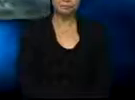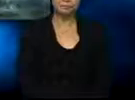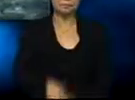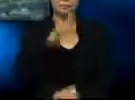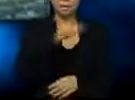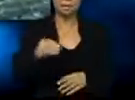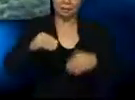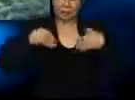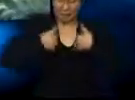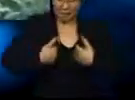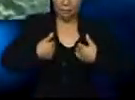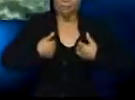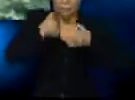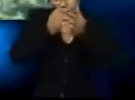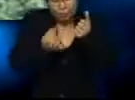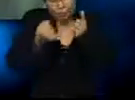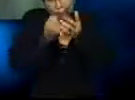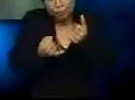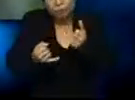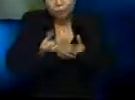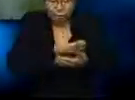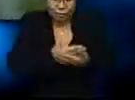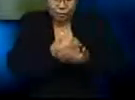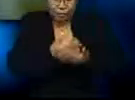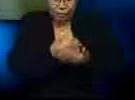Animals reproduce by producing young ones.